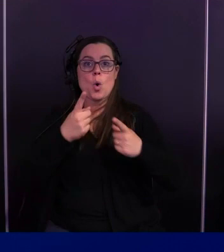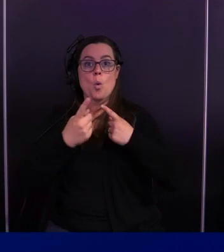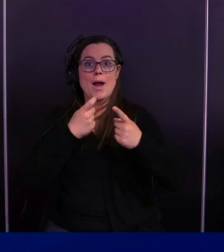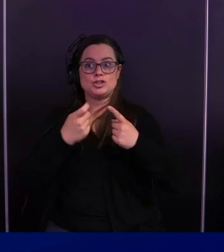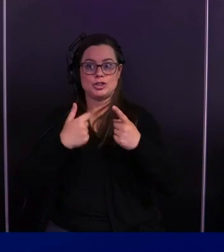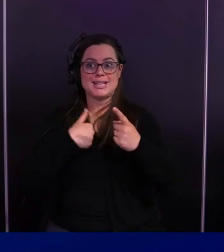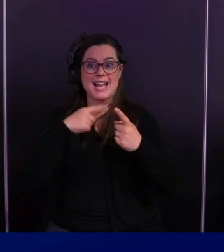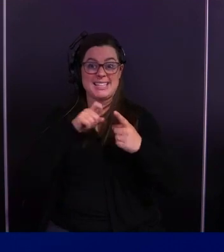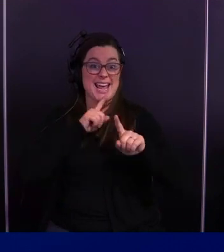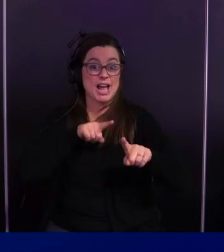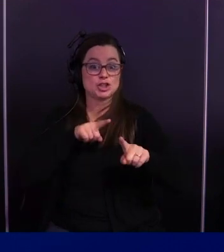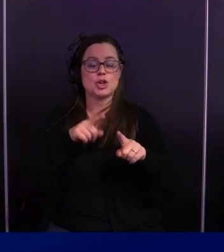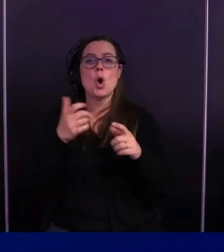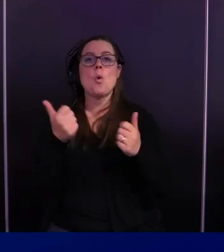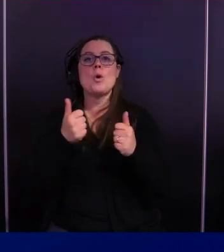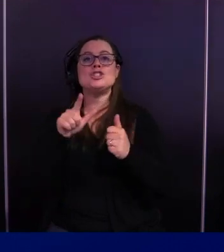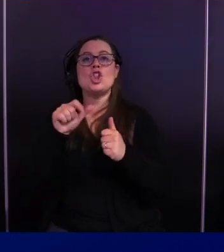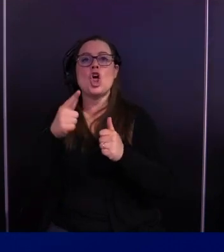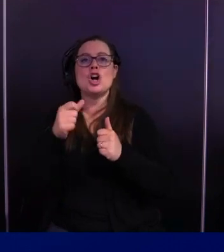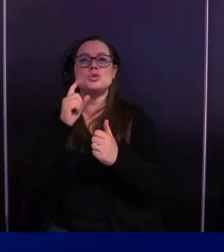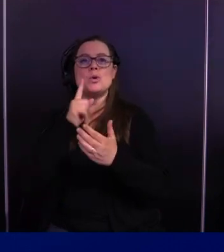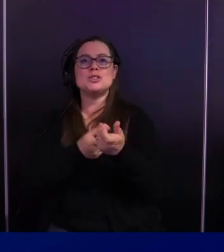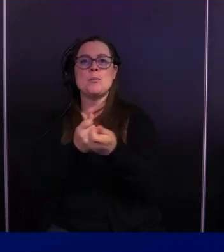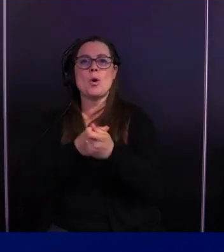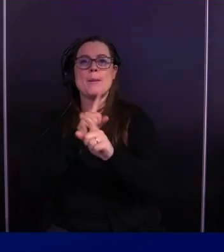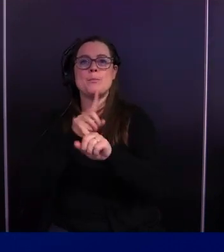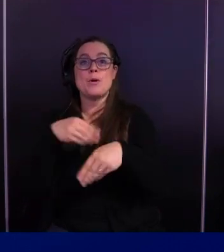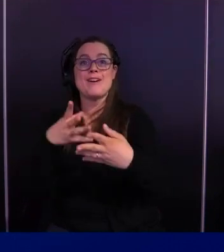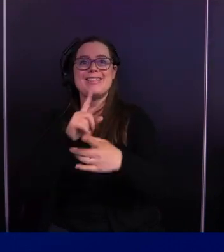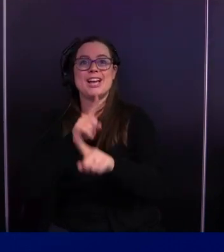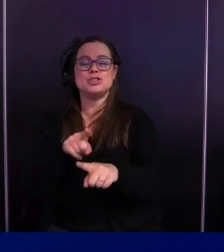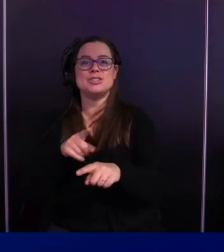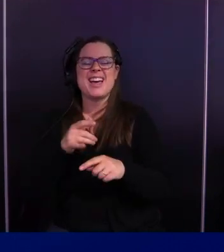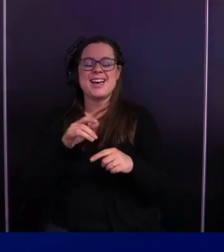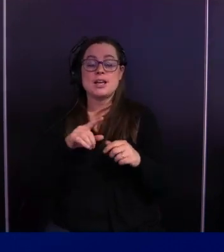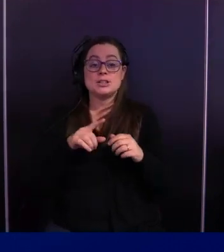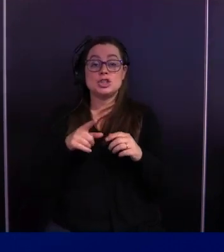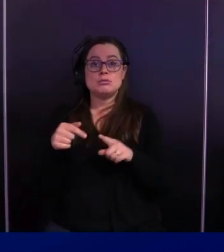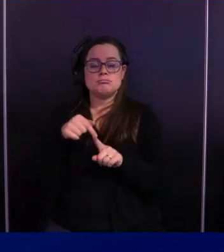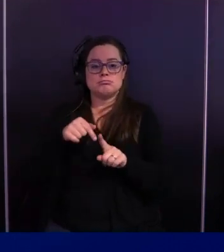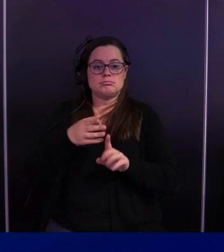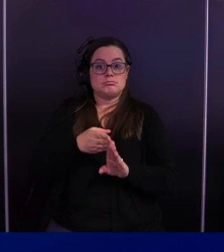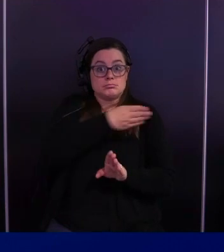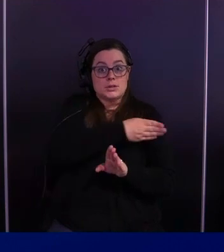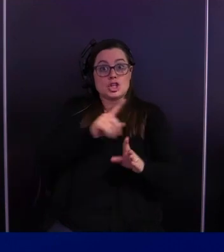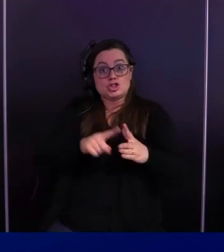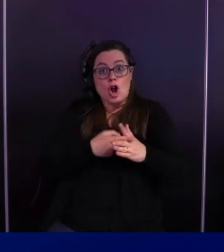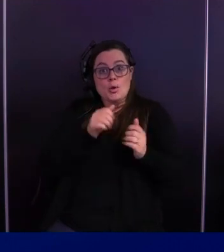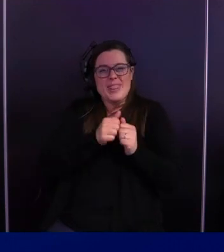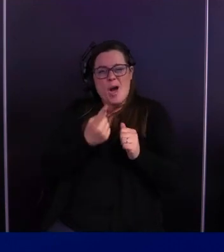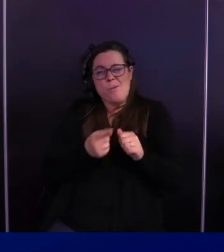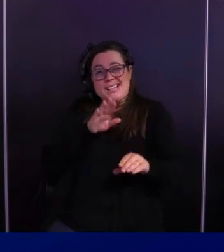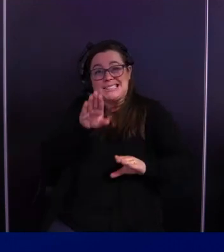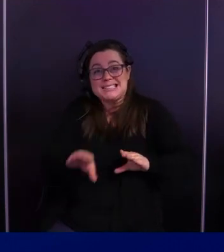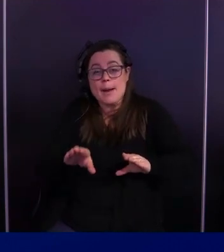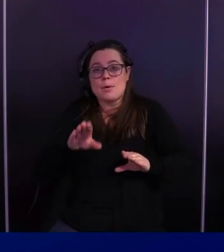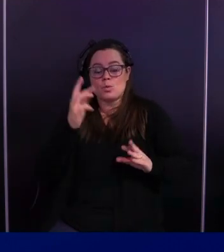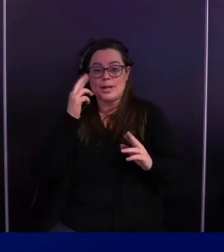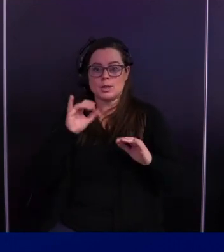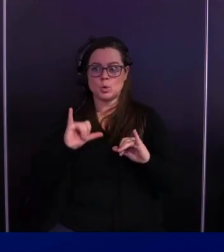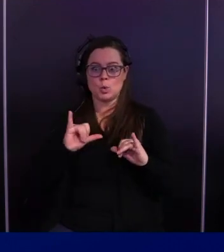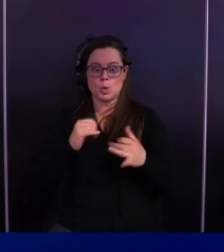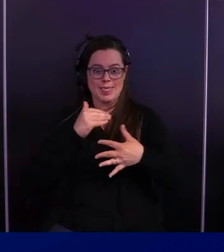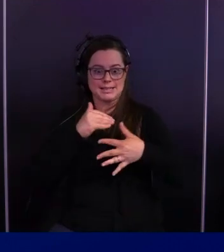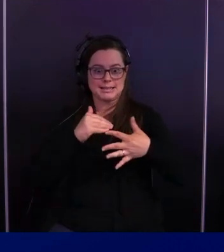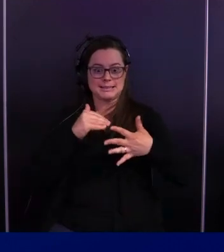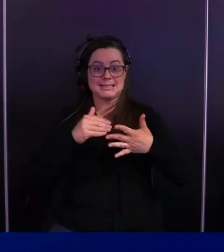questions? That's the beginning of an incident response plan, isn't it? Just doing that one step will make you realize, wow, I need this and this and this, and we